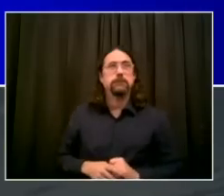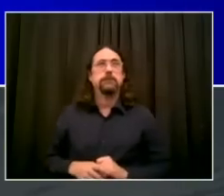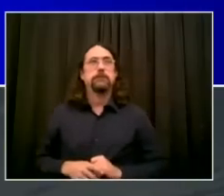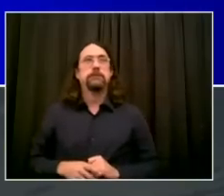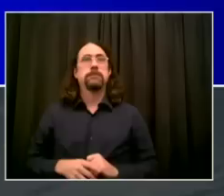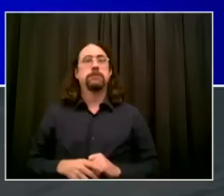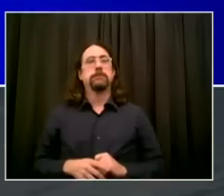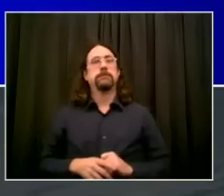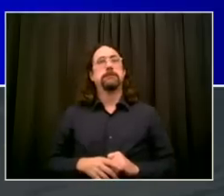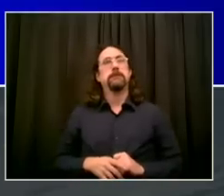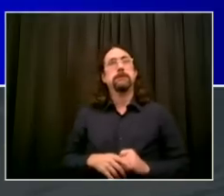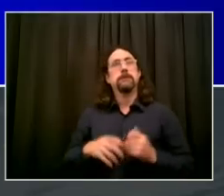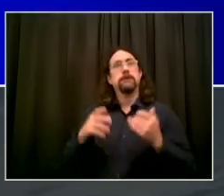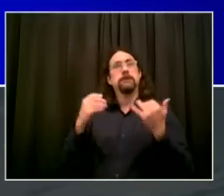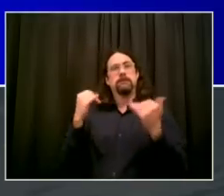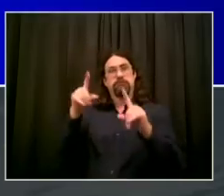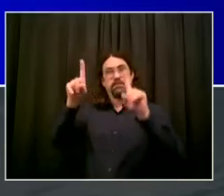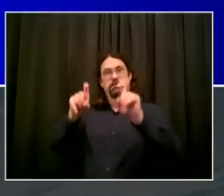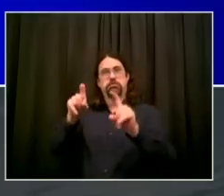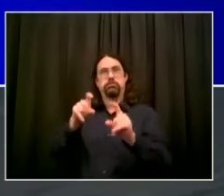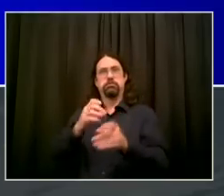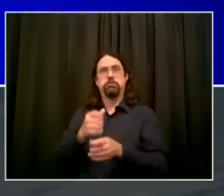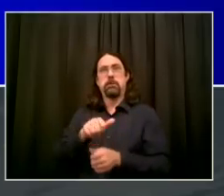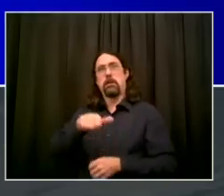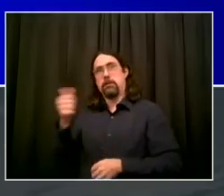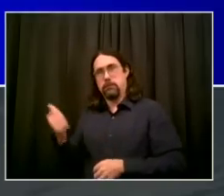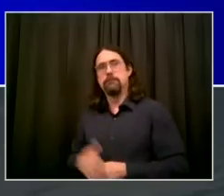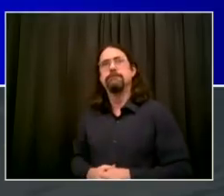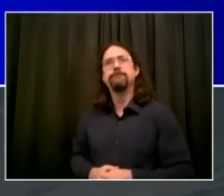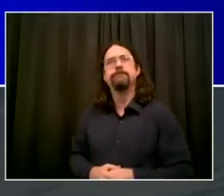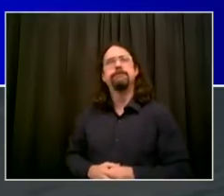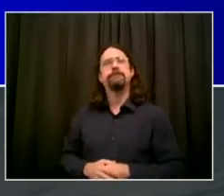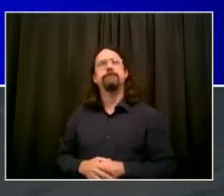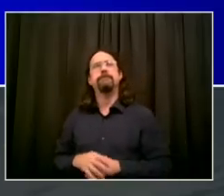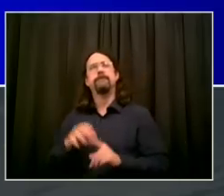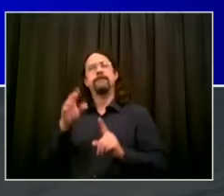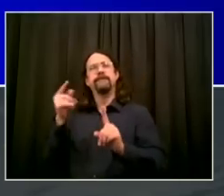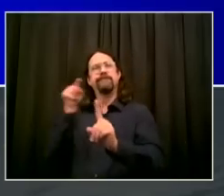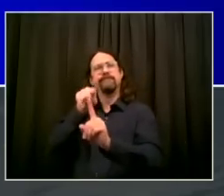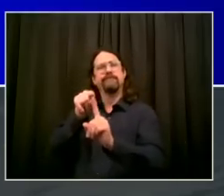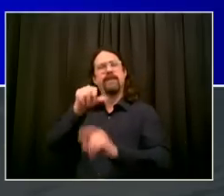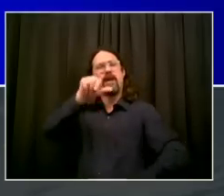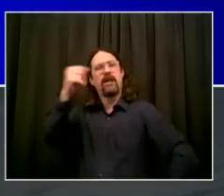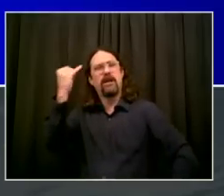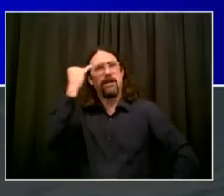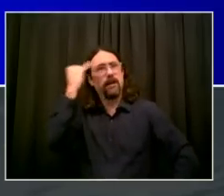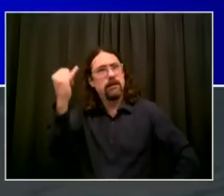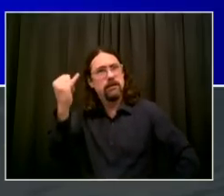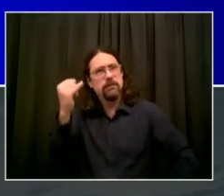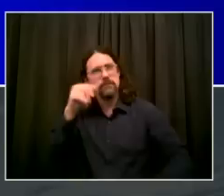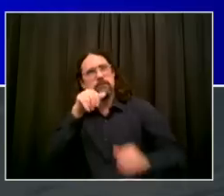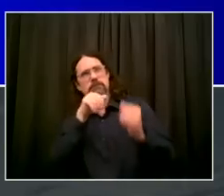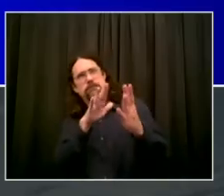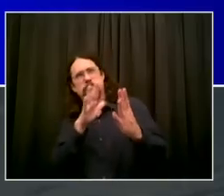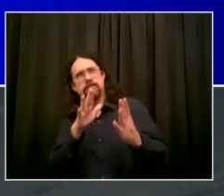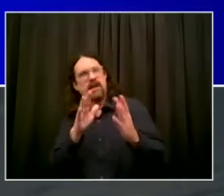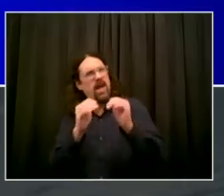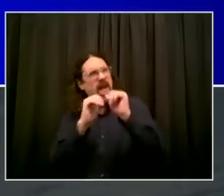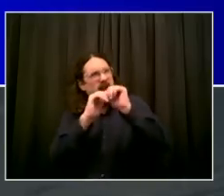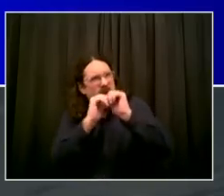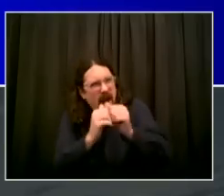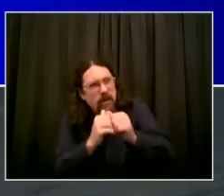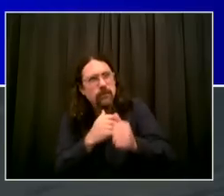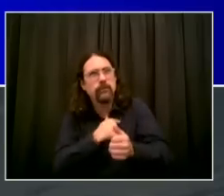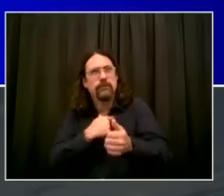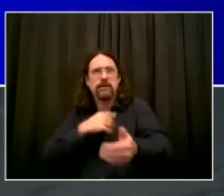to clarifying rules and educating people and providing masks, we obviously need enforcement. So we had teams out in the red and orange